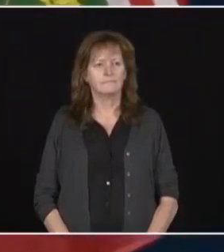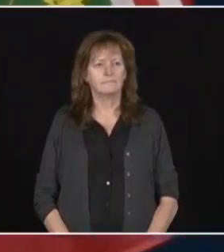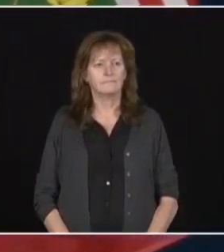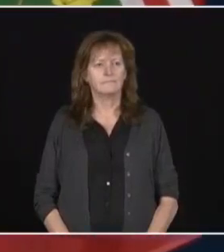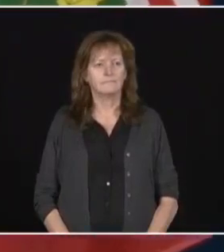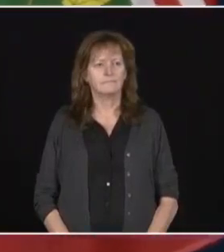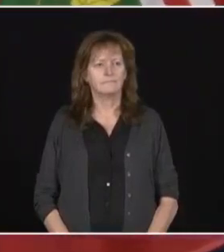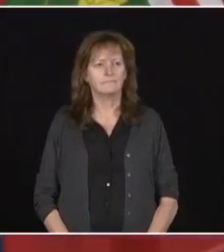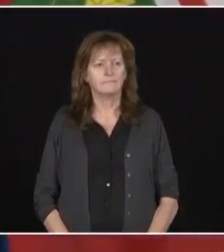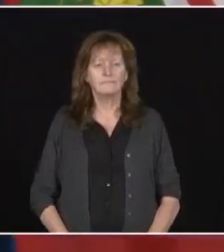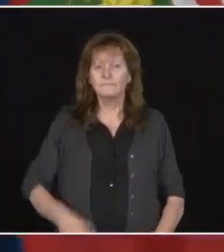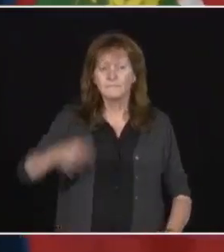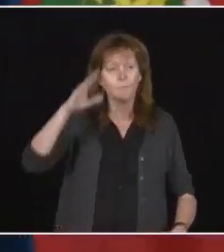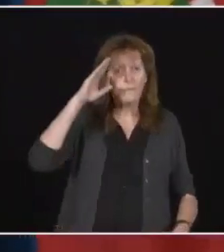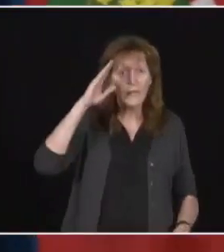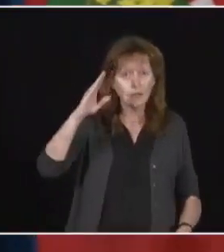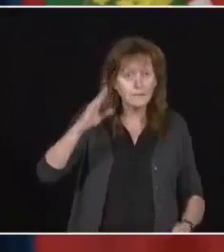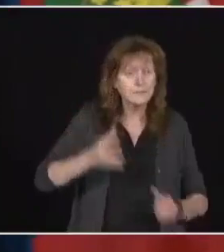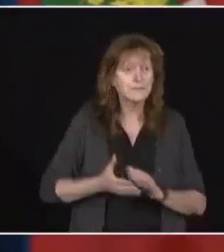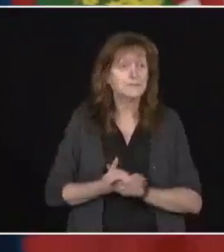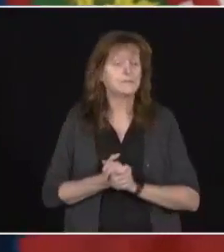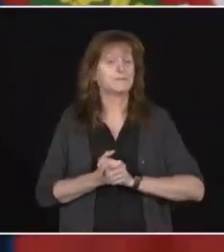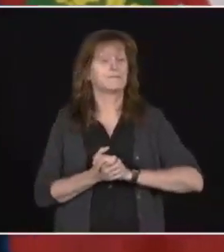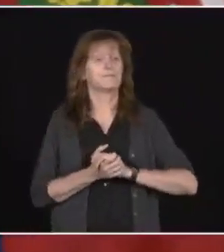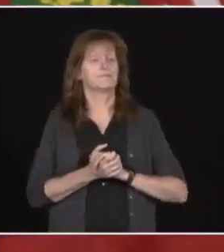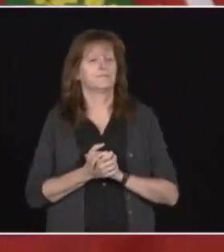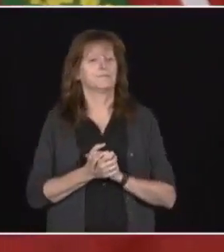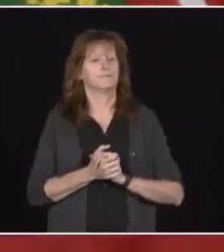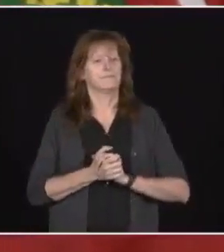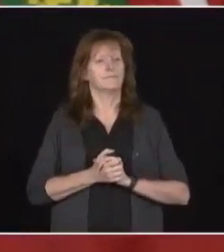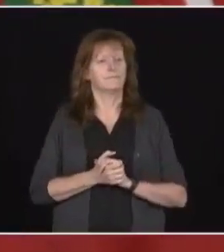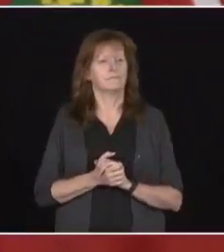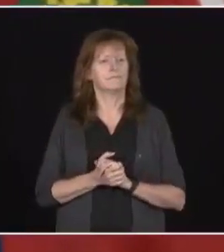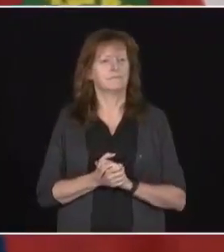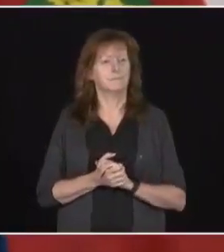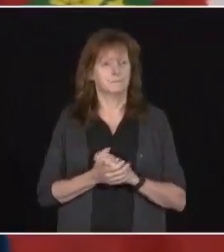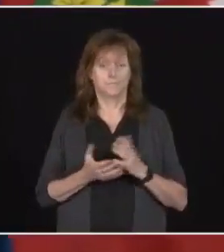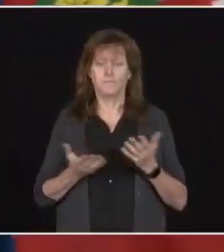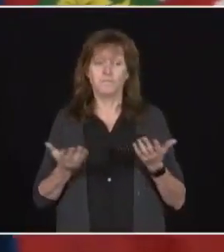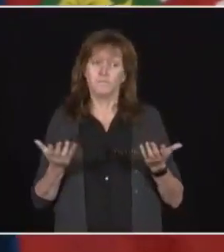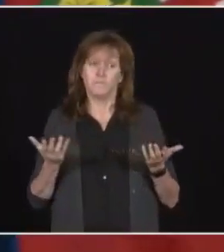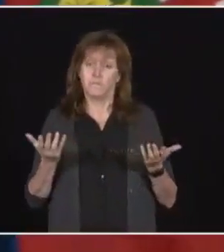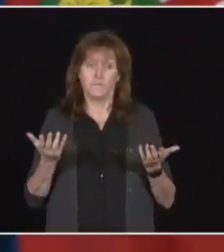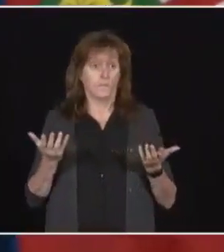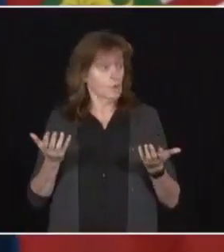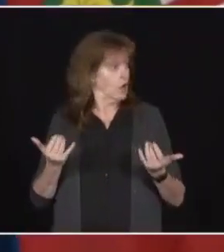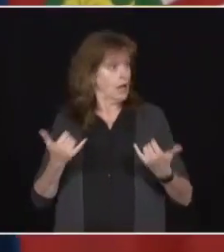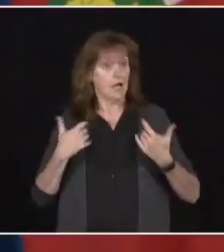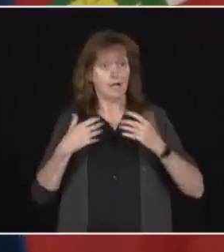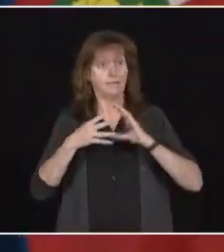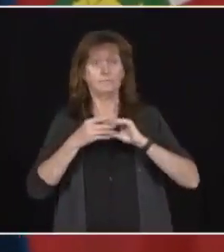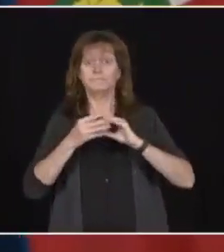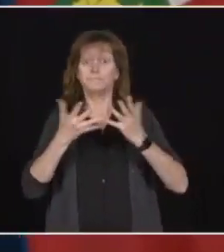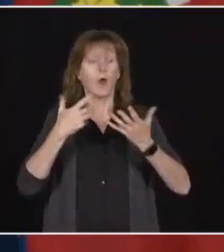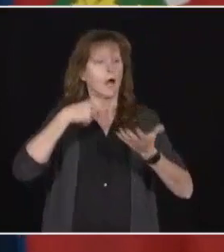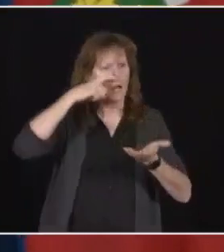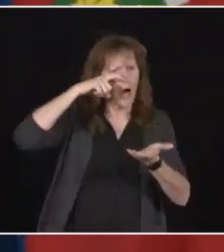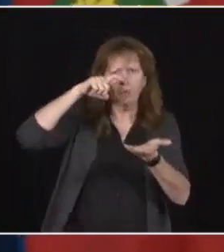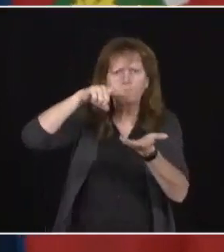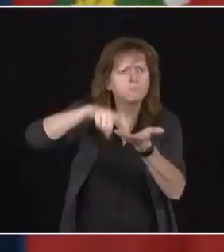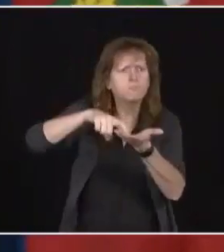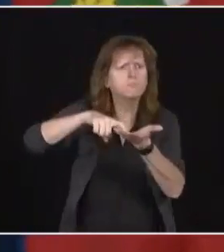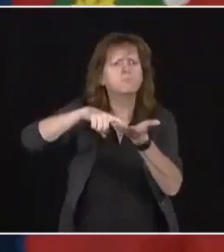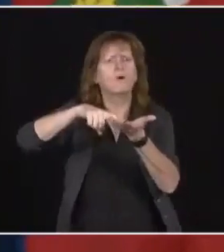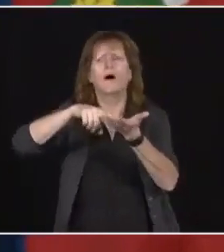Hello, everyone. I want to begin today by acknowledging the incredible work of our